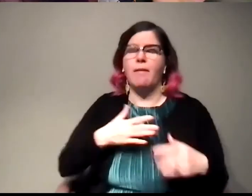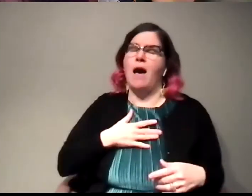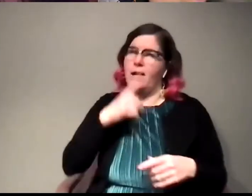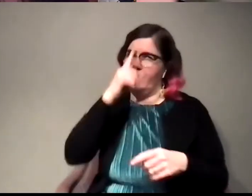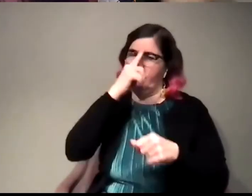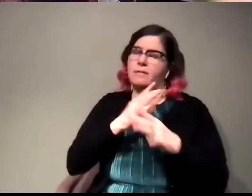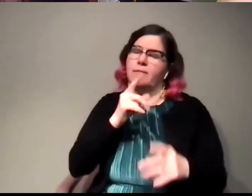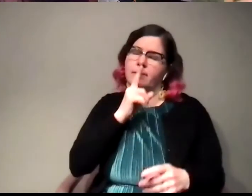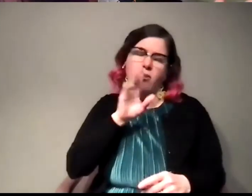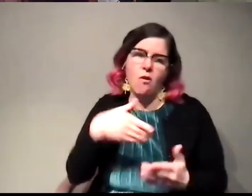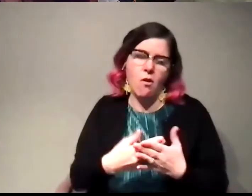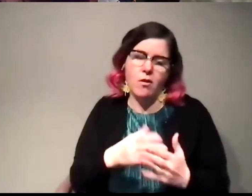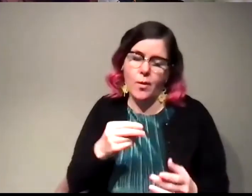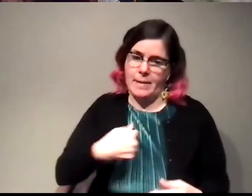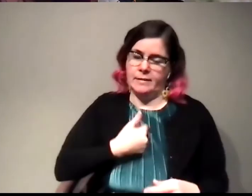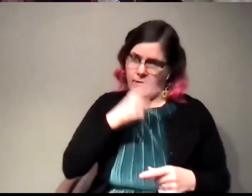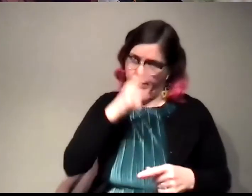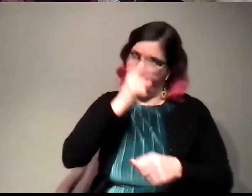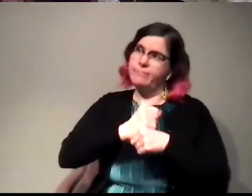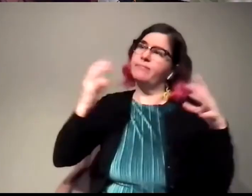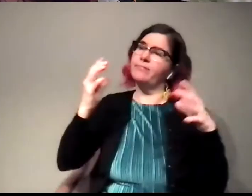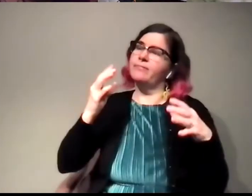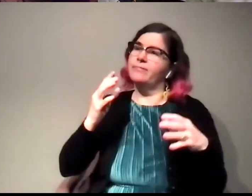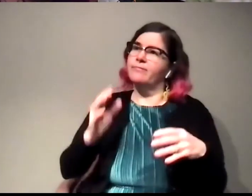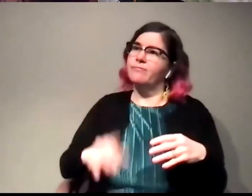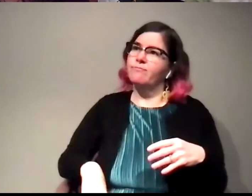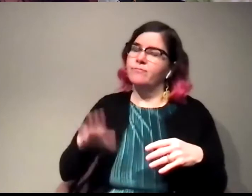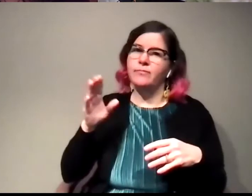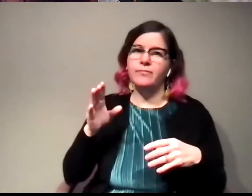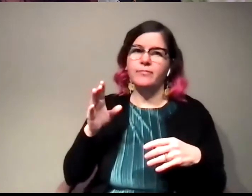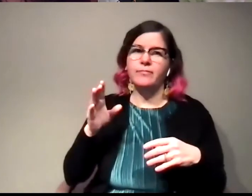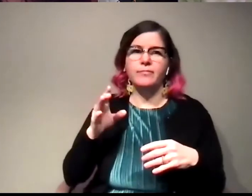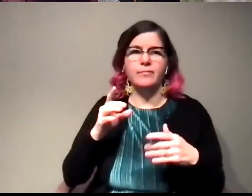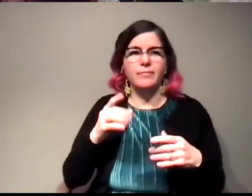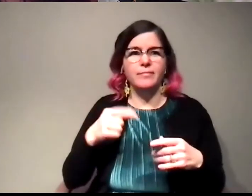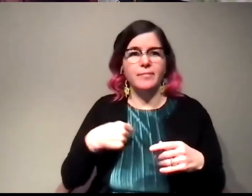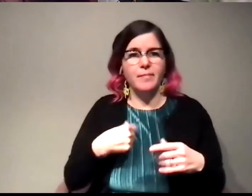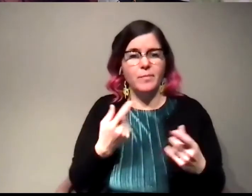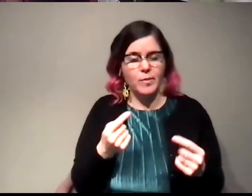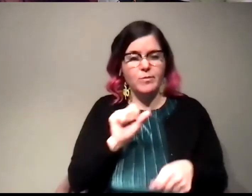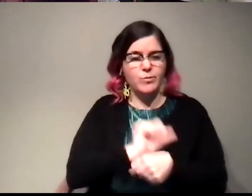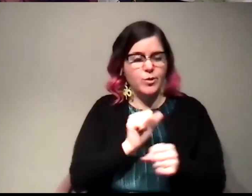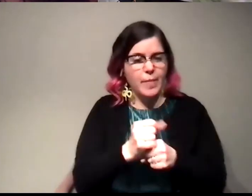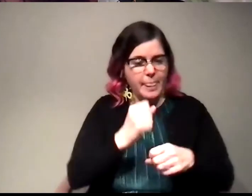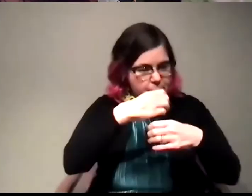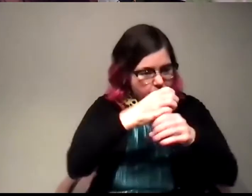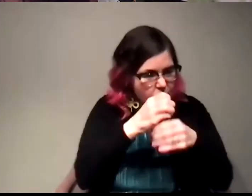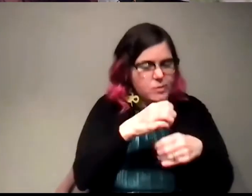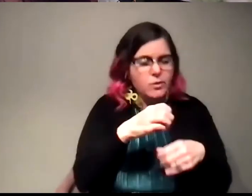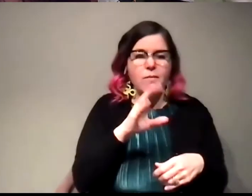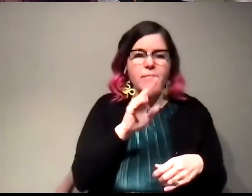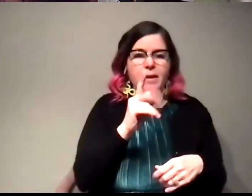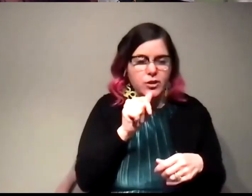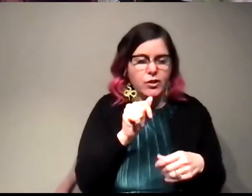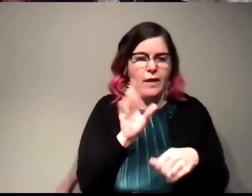say all kids think that. That's what I thought as a kid. And then I ended up doing like a lot of work with microscopes and bacteria that live with the animals.